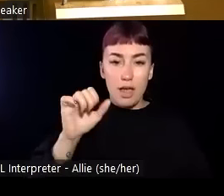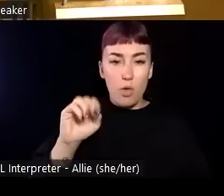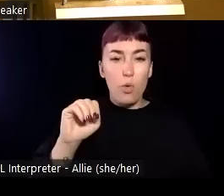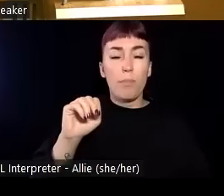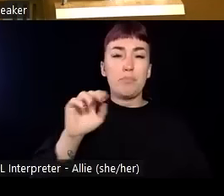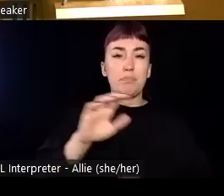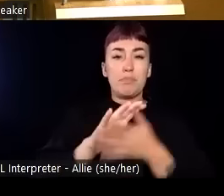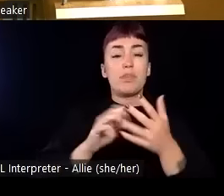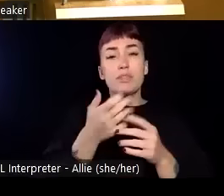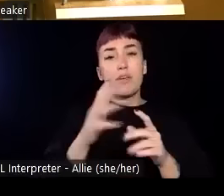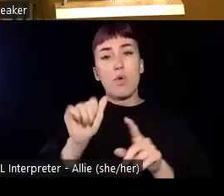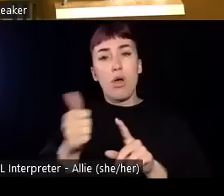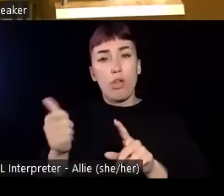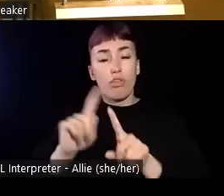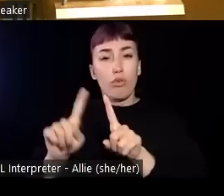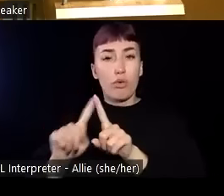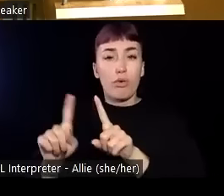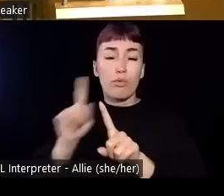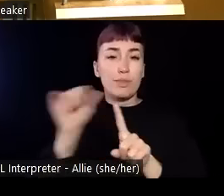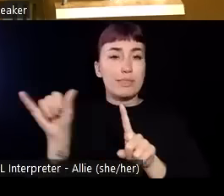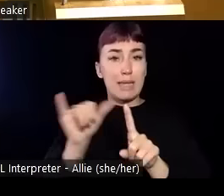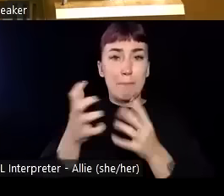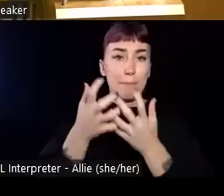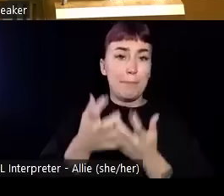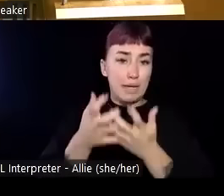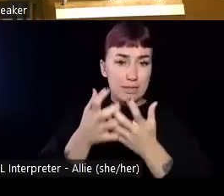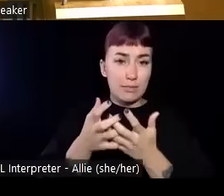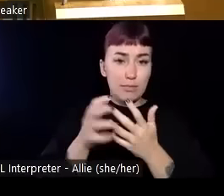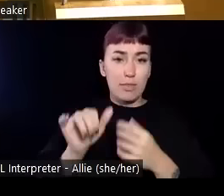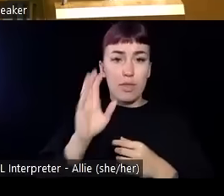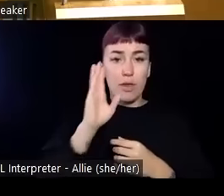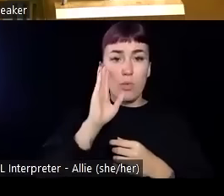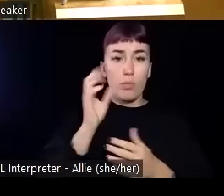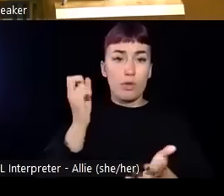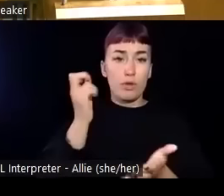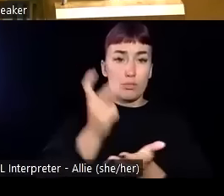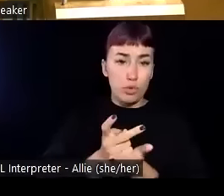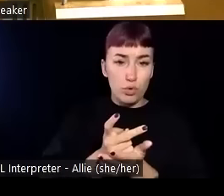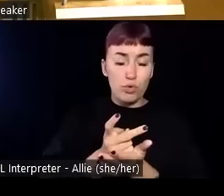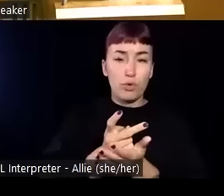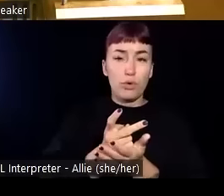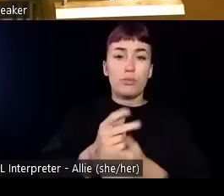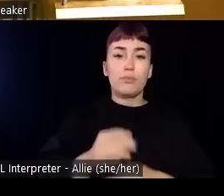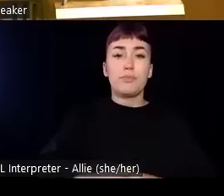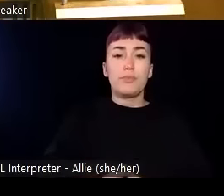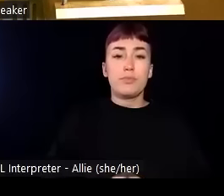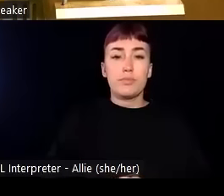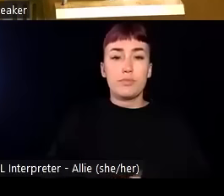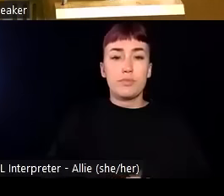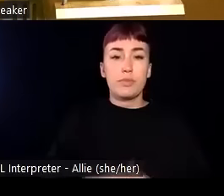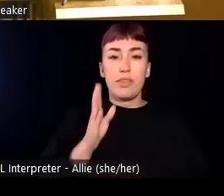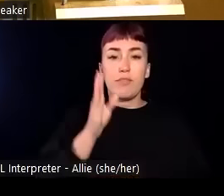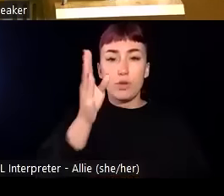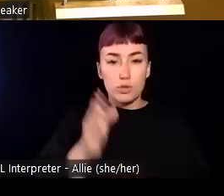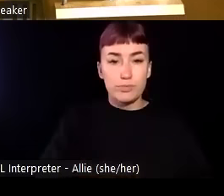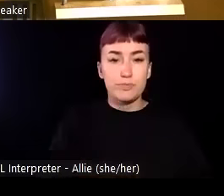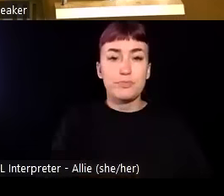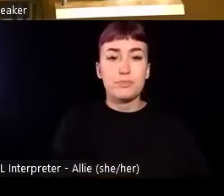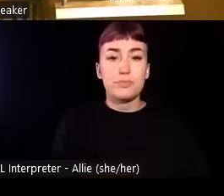are several others with the same mechanism that are going to be approved, presumably in the near future. And